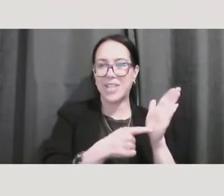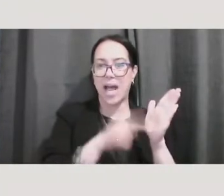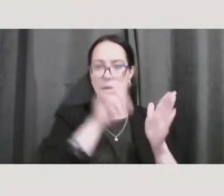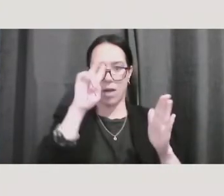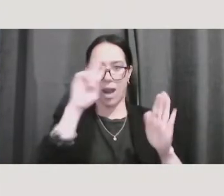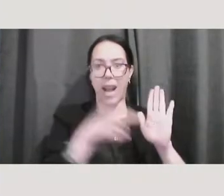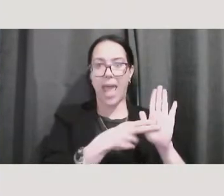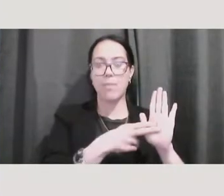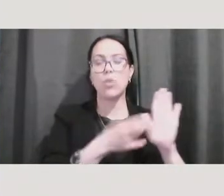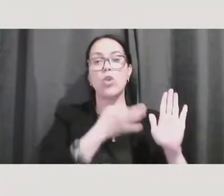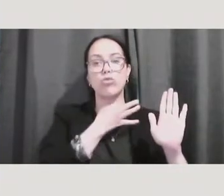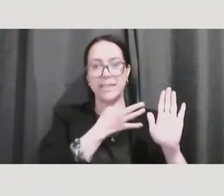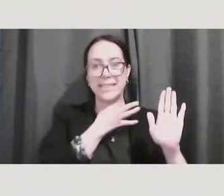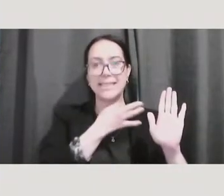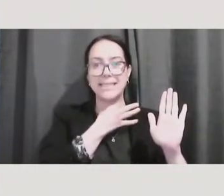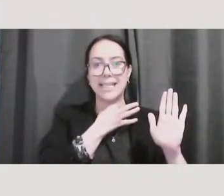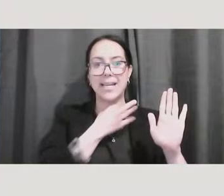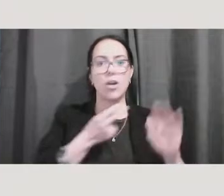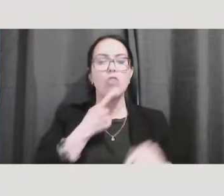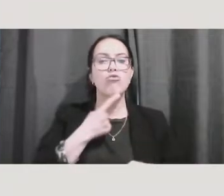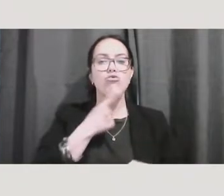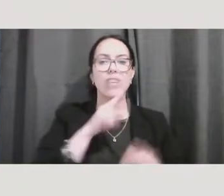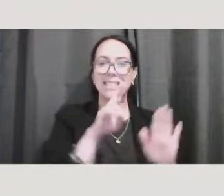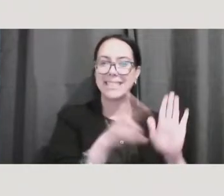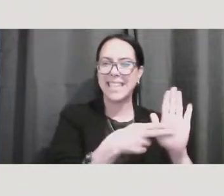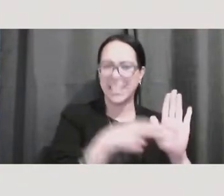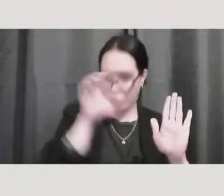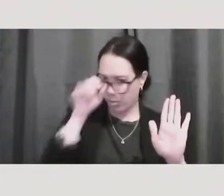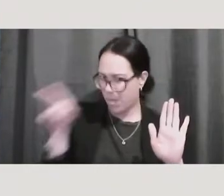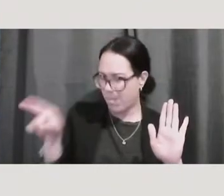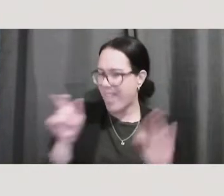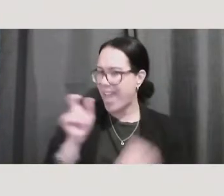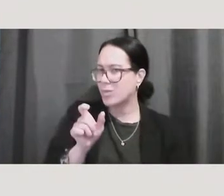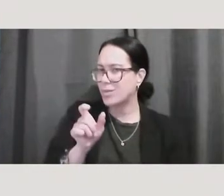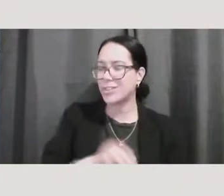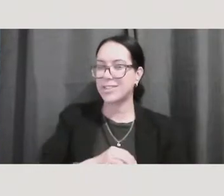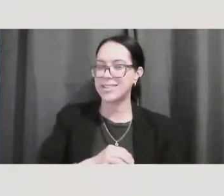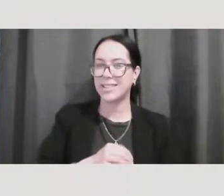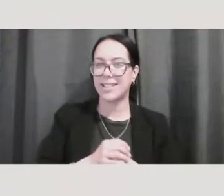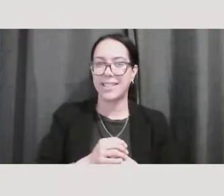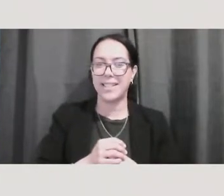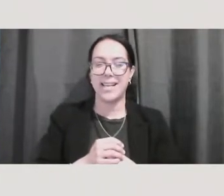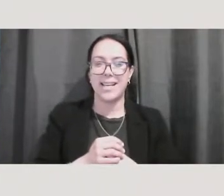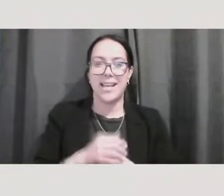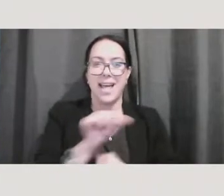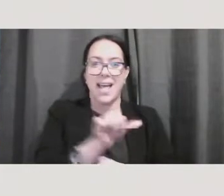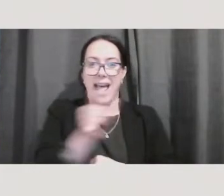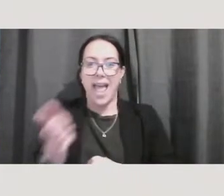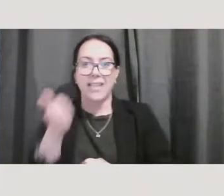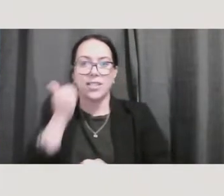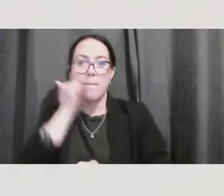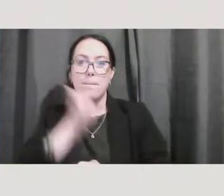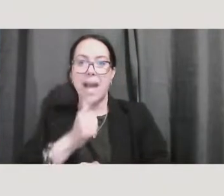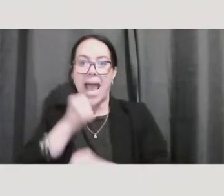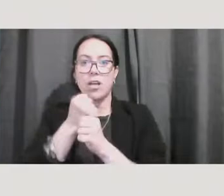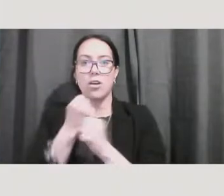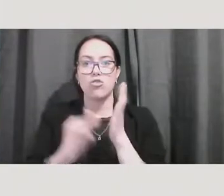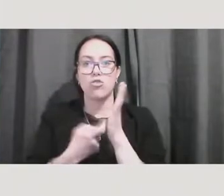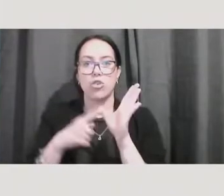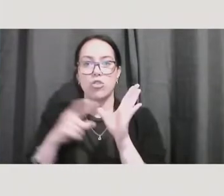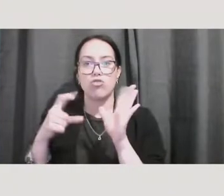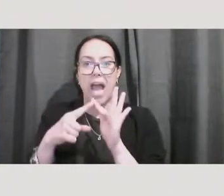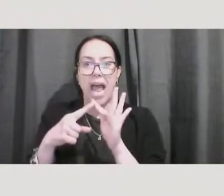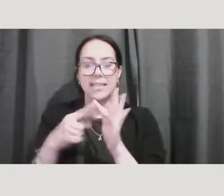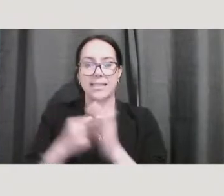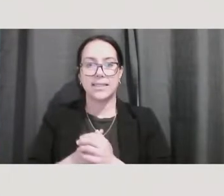red stickered do you remember that too and um in Black Grace um